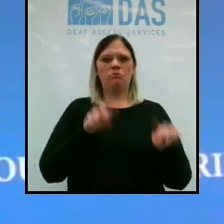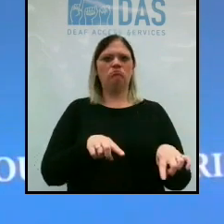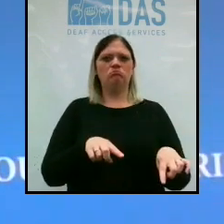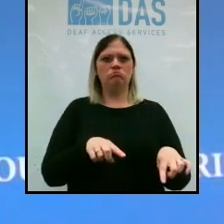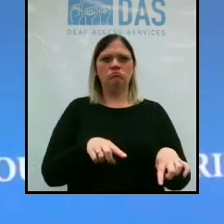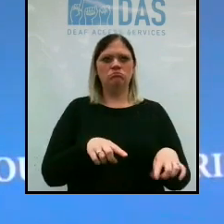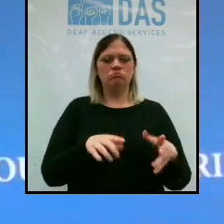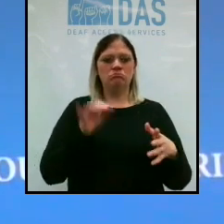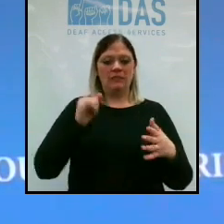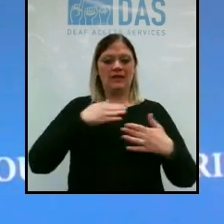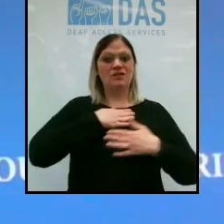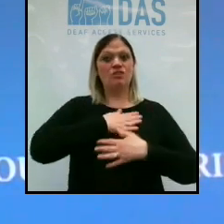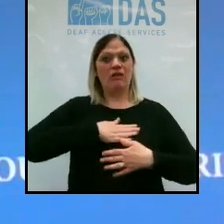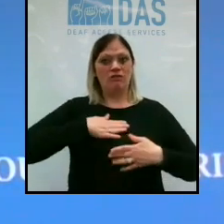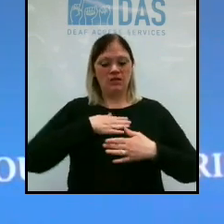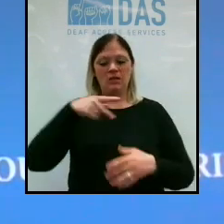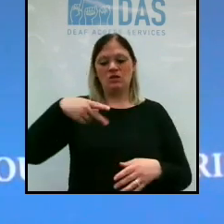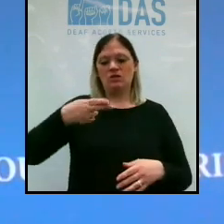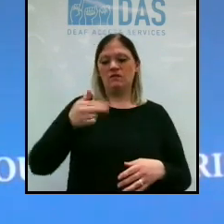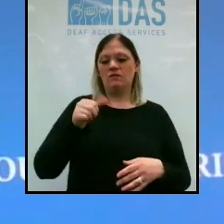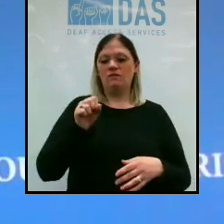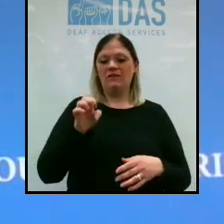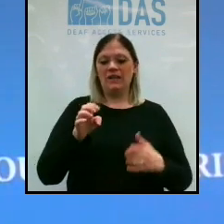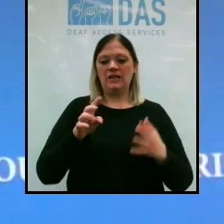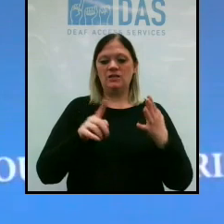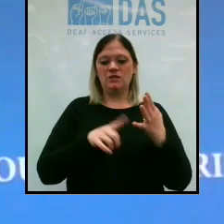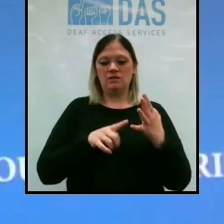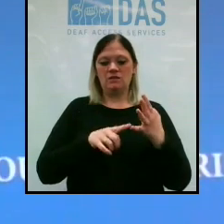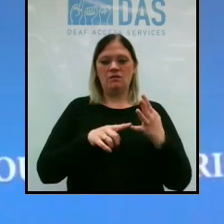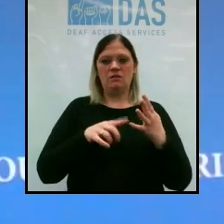That's that recreation Phase 4 activities.